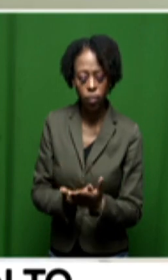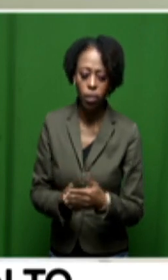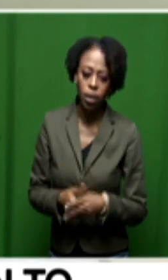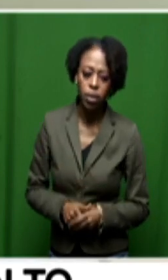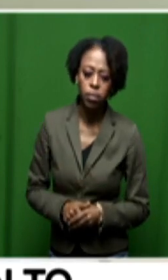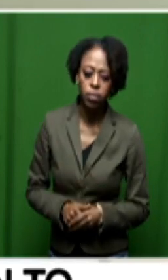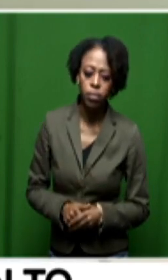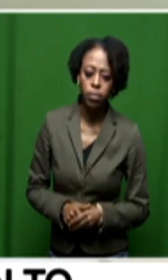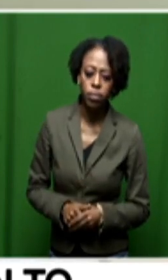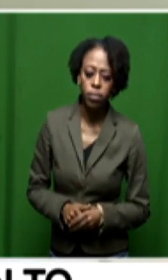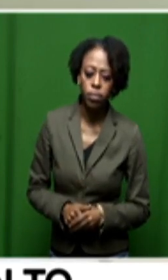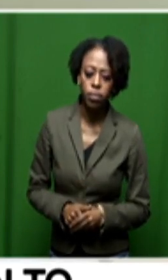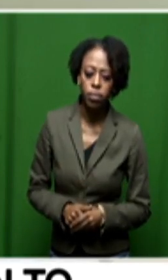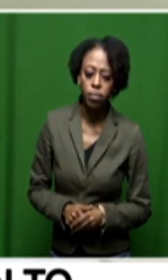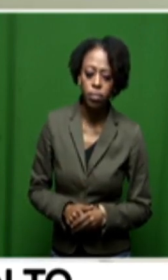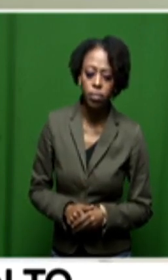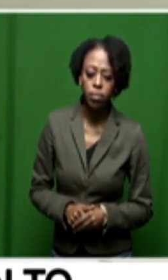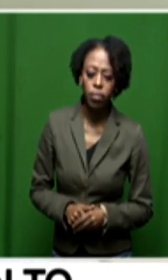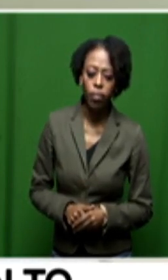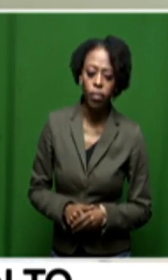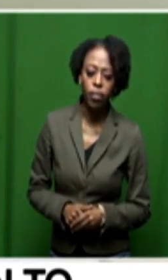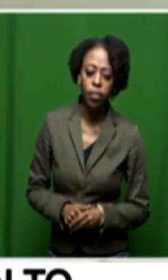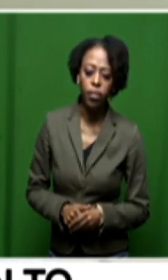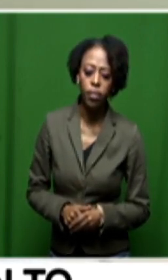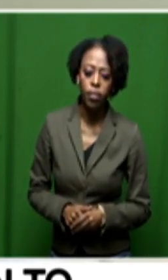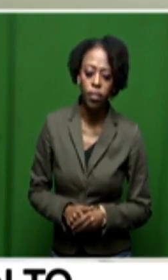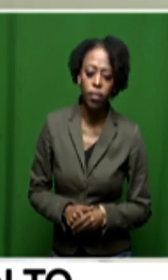I think it's a matter of actually,